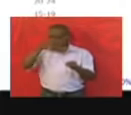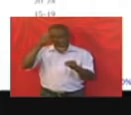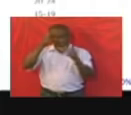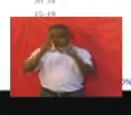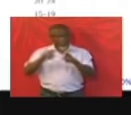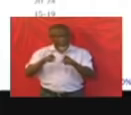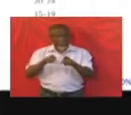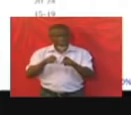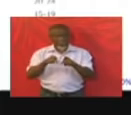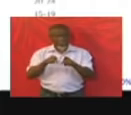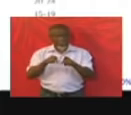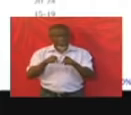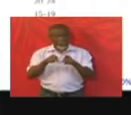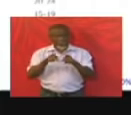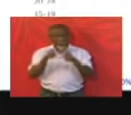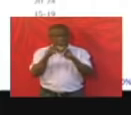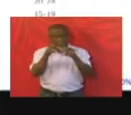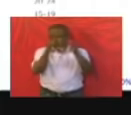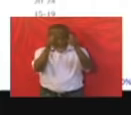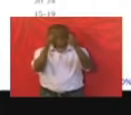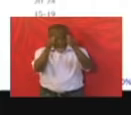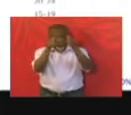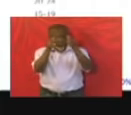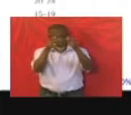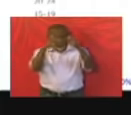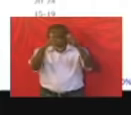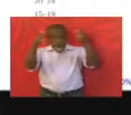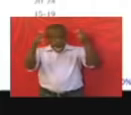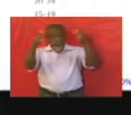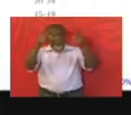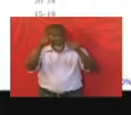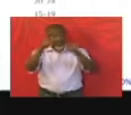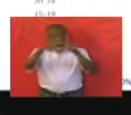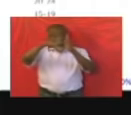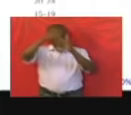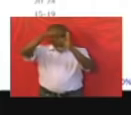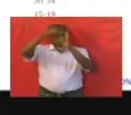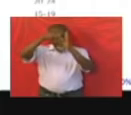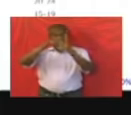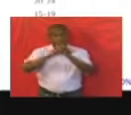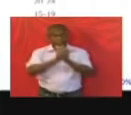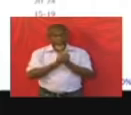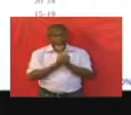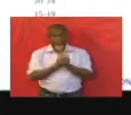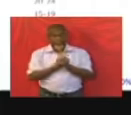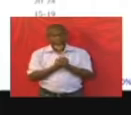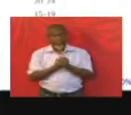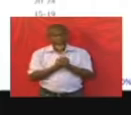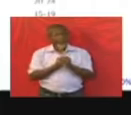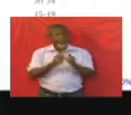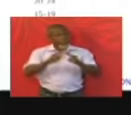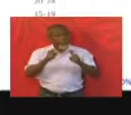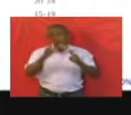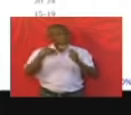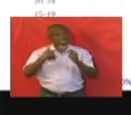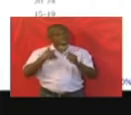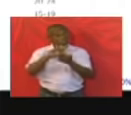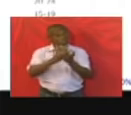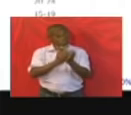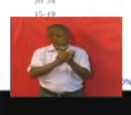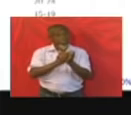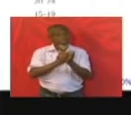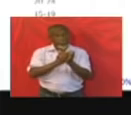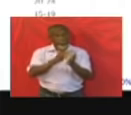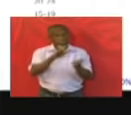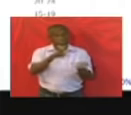top, representing the older age groups, are the wider ones. But we do note that we have deaths in age groups under 50 as